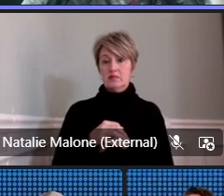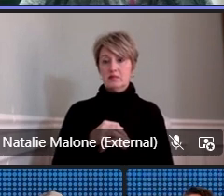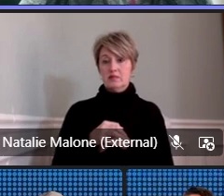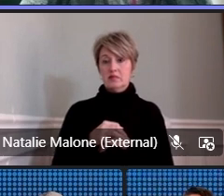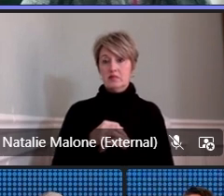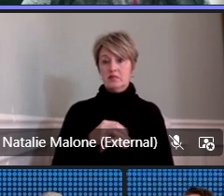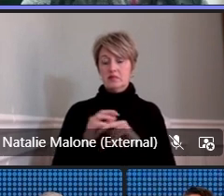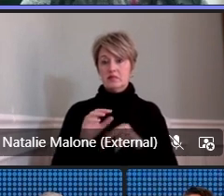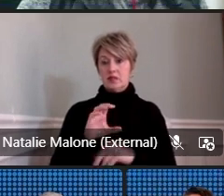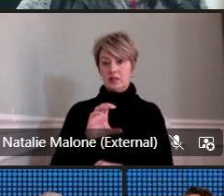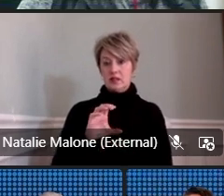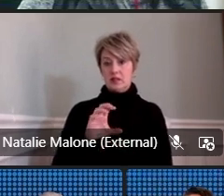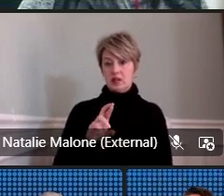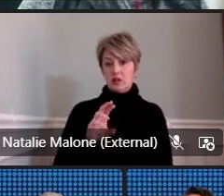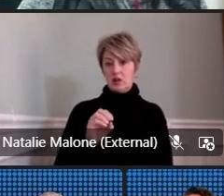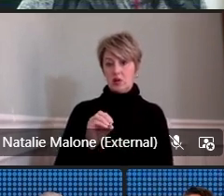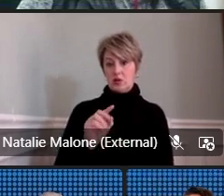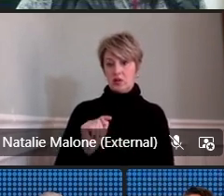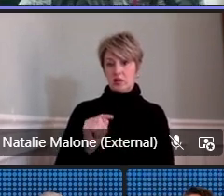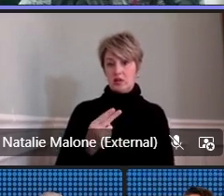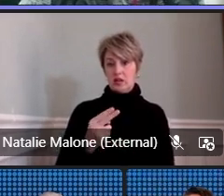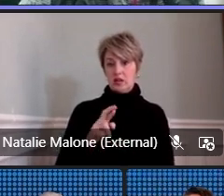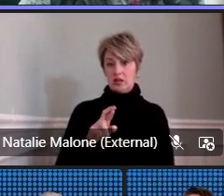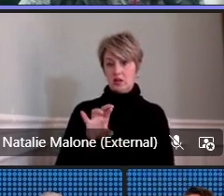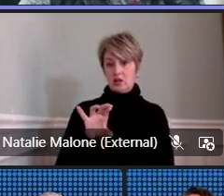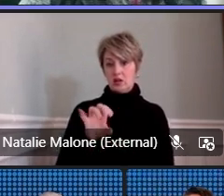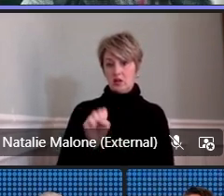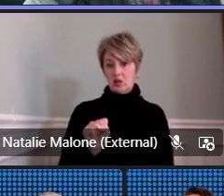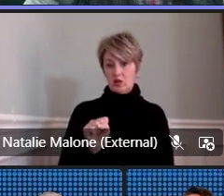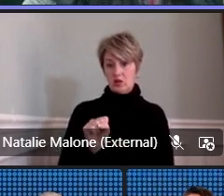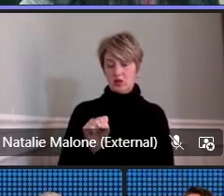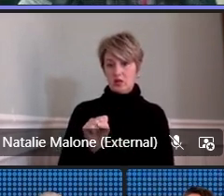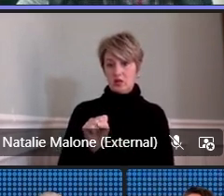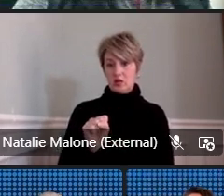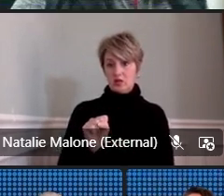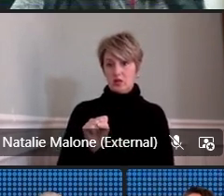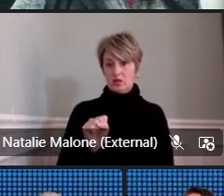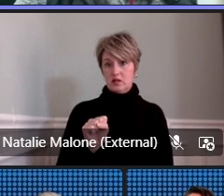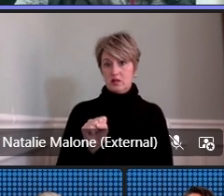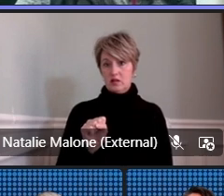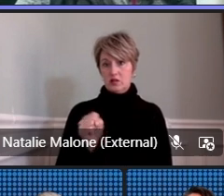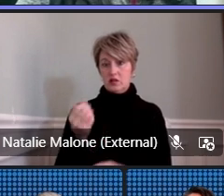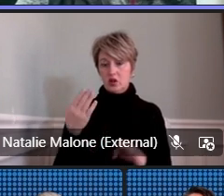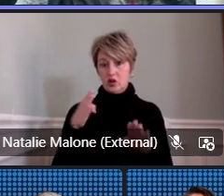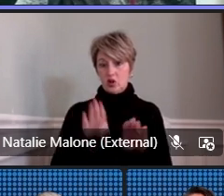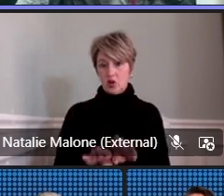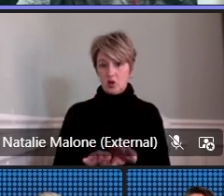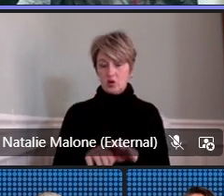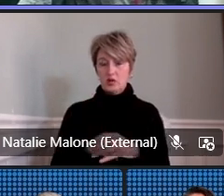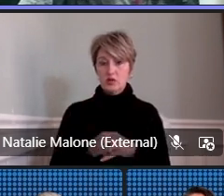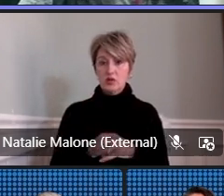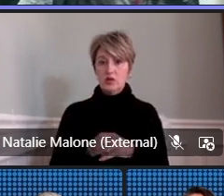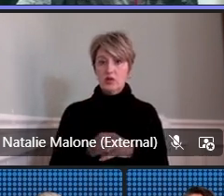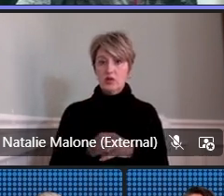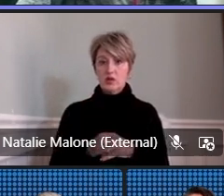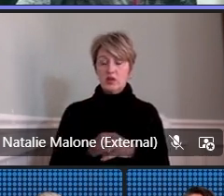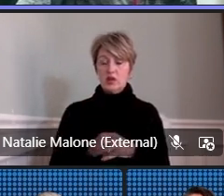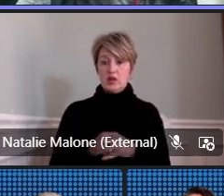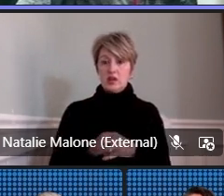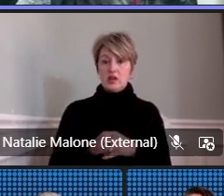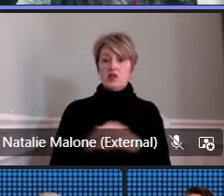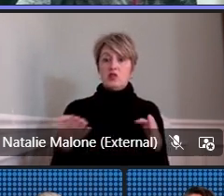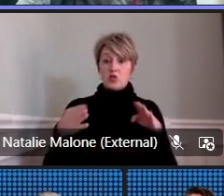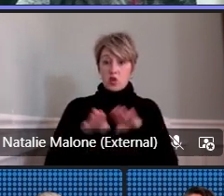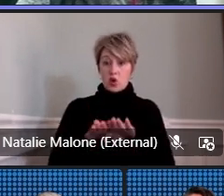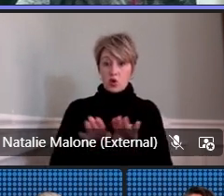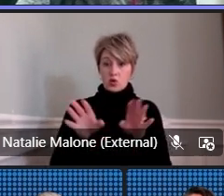Second, Carruthers. Are you ready for the question? All those in favor of adjourning the meeting